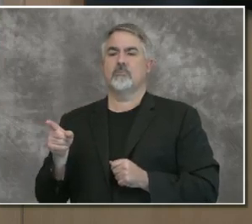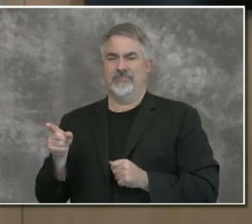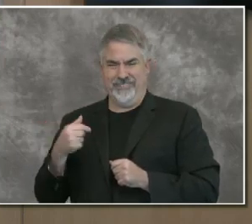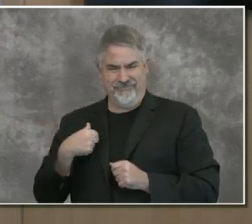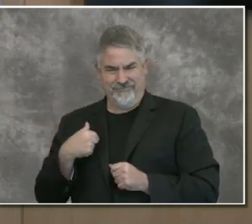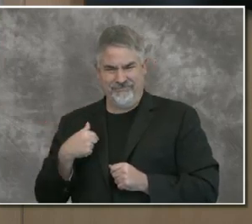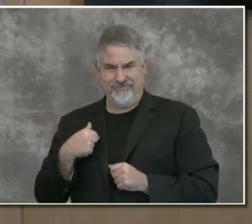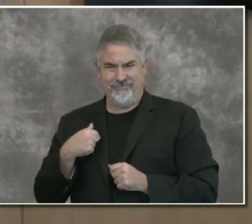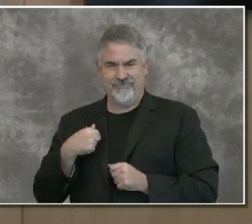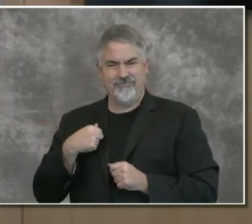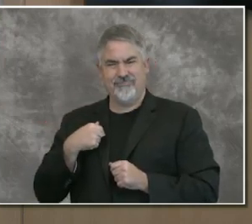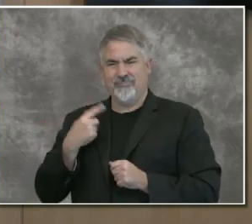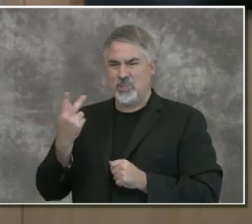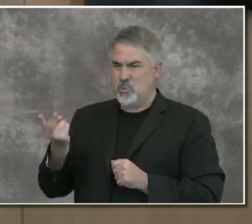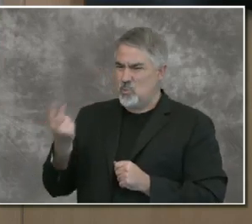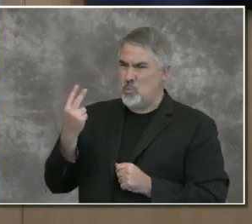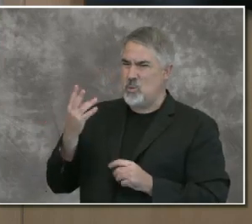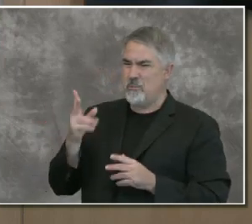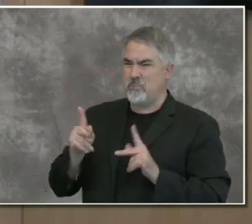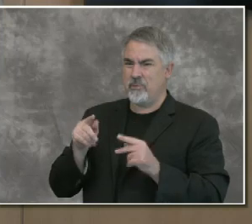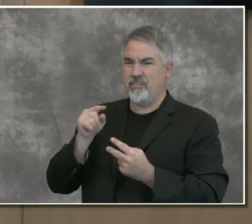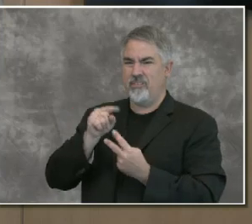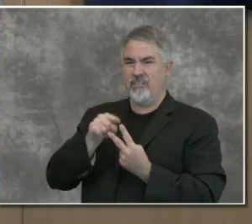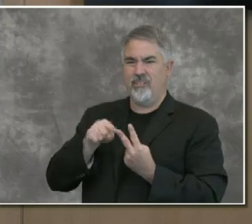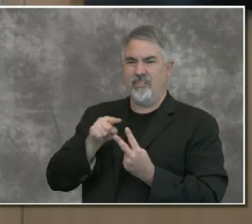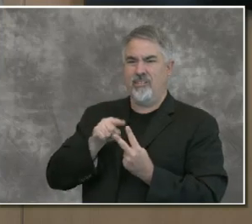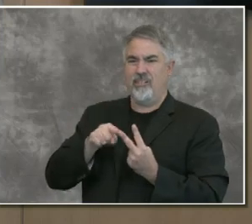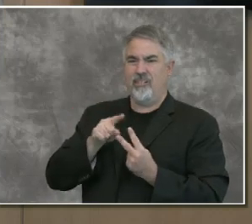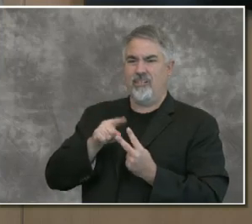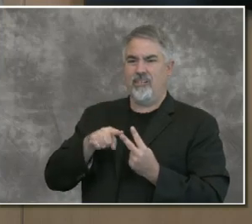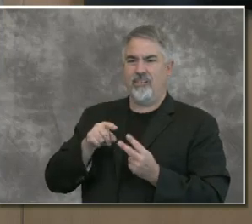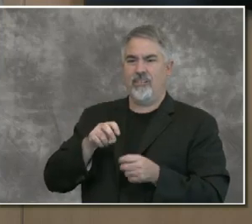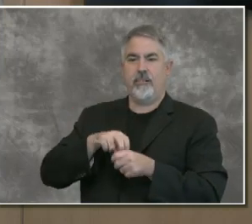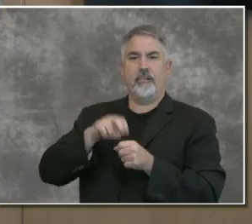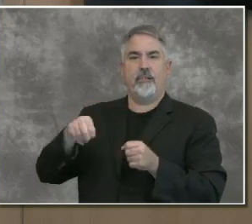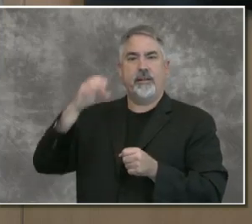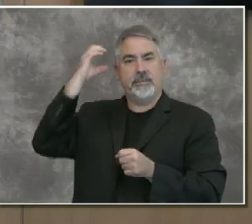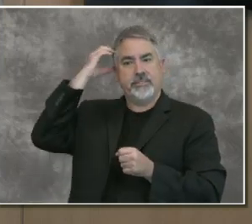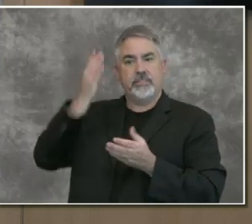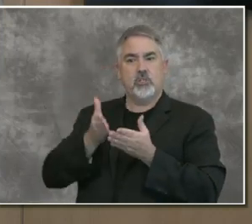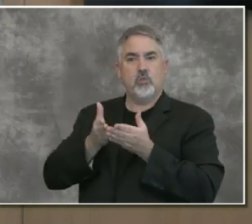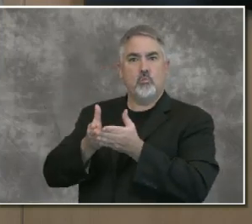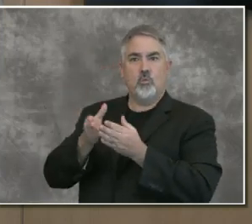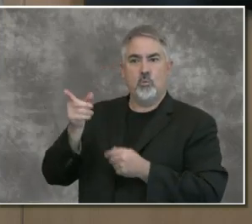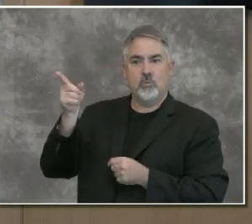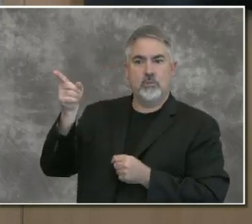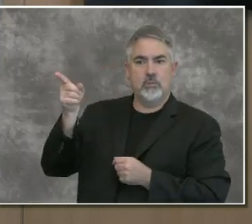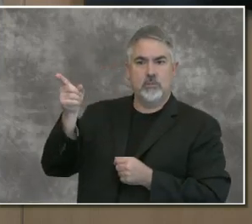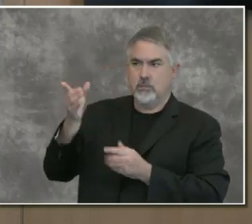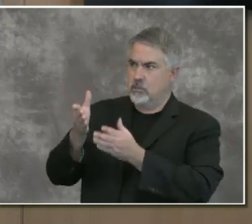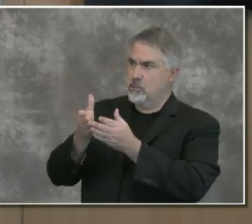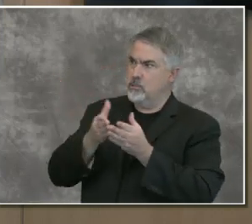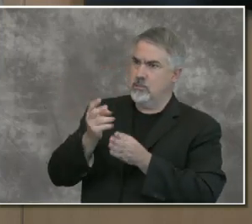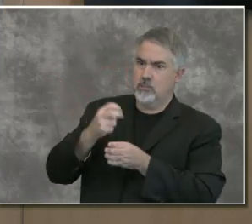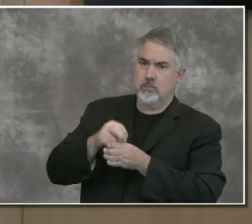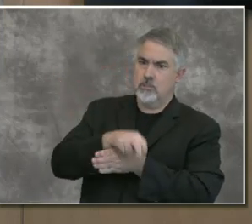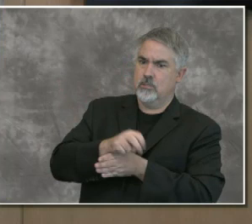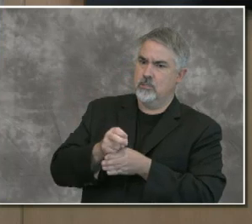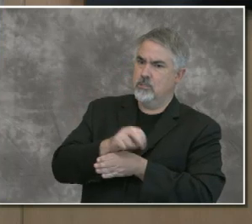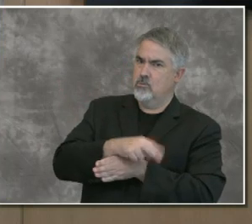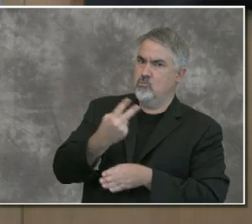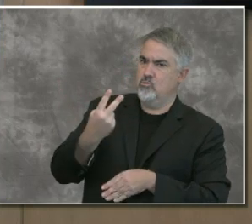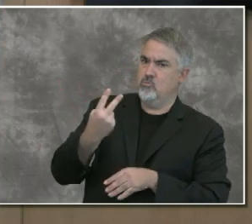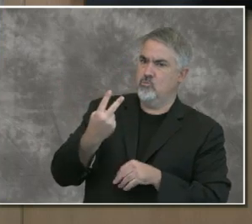least 2 people taken off the Disney Wonder cruise ship, which is currently docked at the B Street Pier and placed into 2 separate